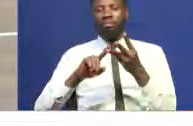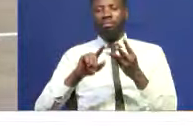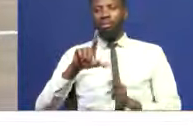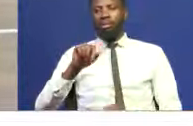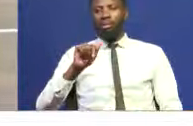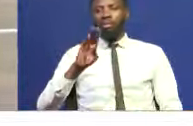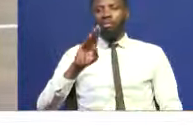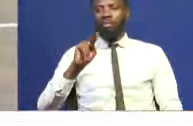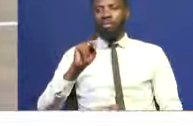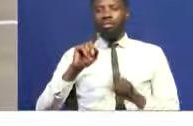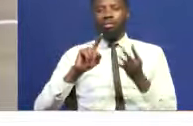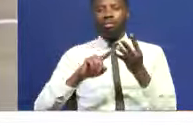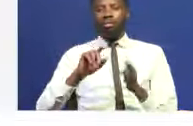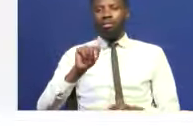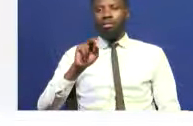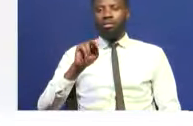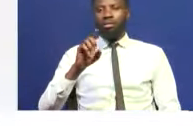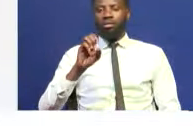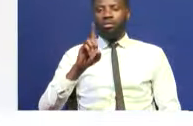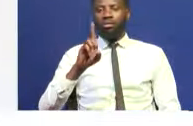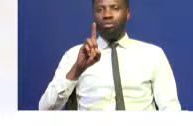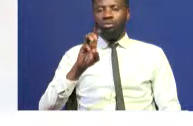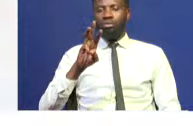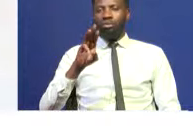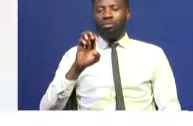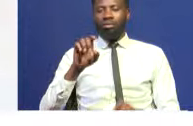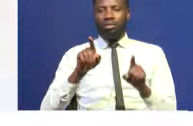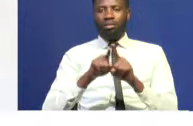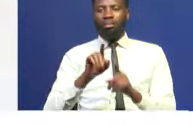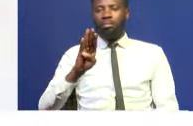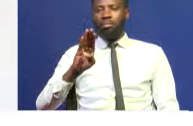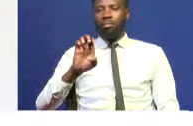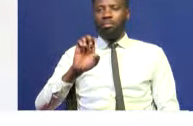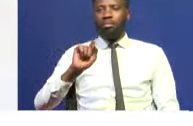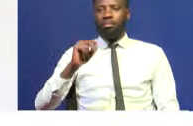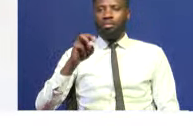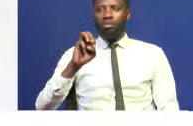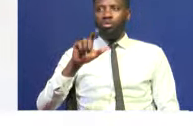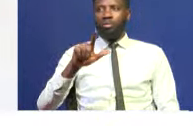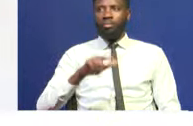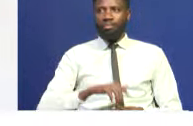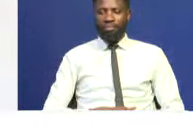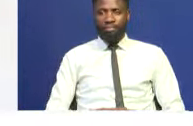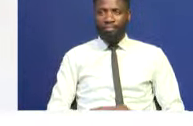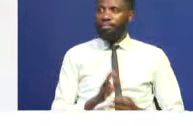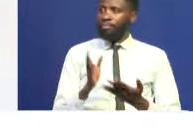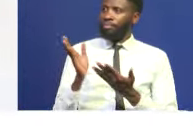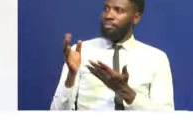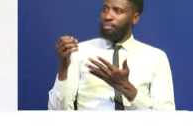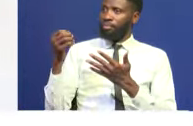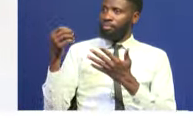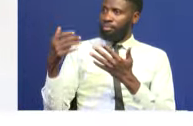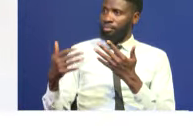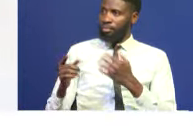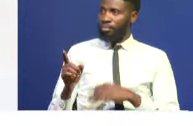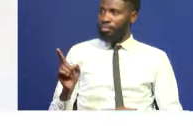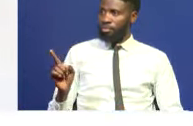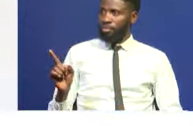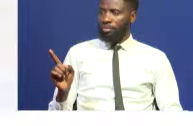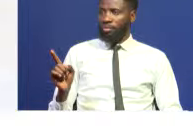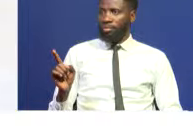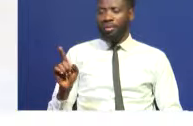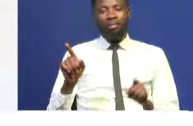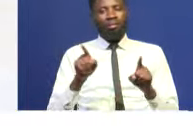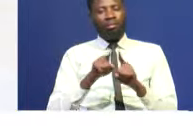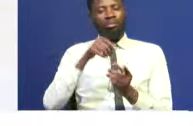Kesio, Andrew Omwende, and Bethwell Cheruyot. Vitalis Owako, Wilson Osumba, and Ian Shege were